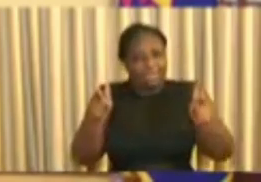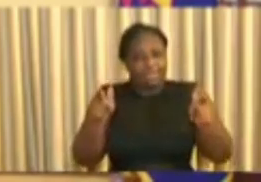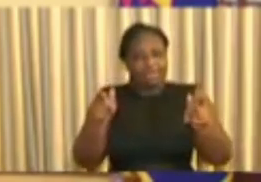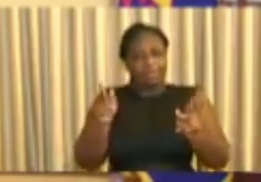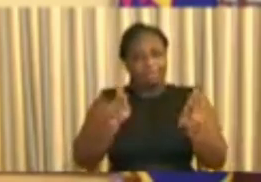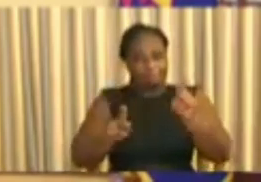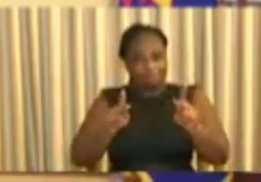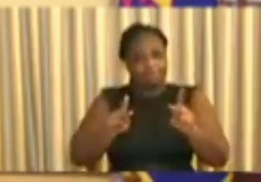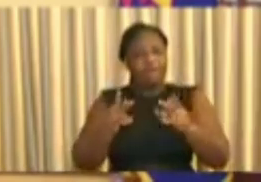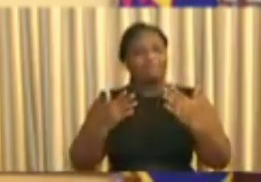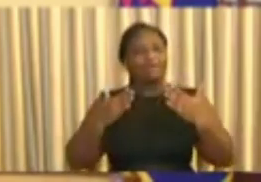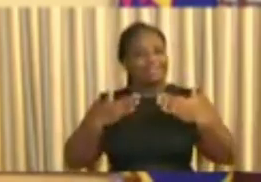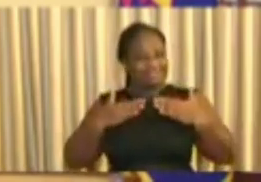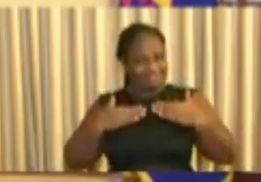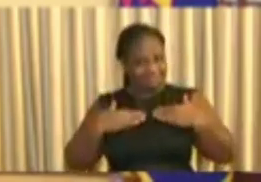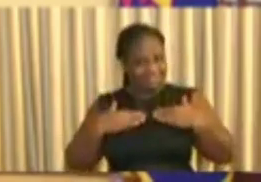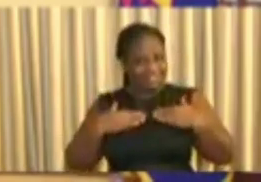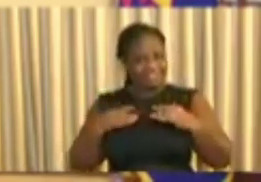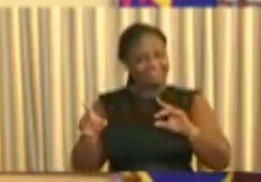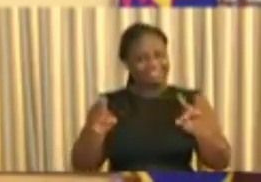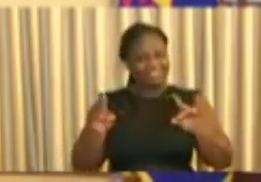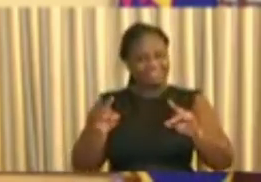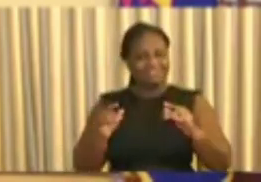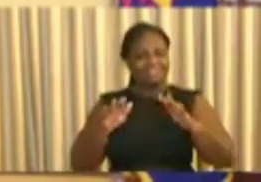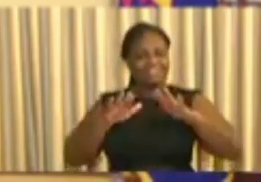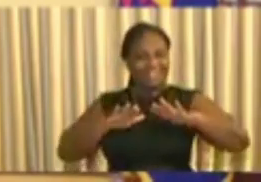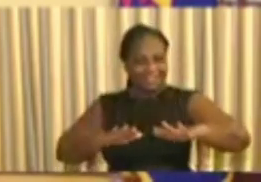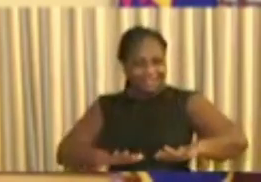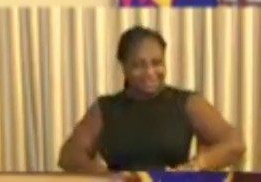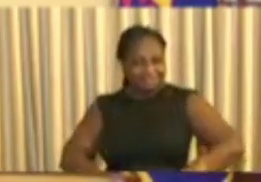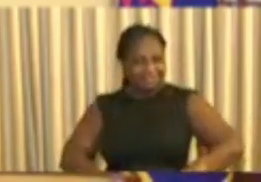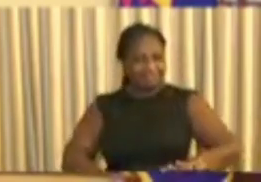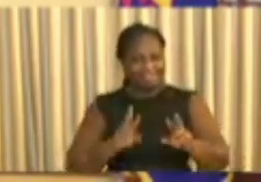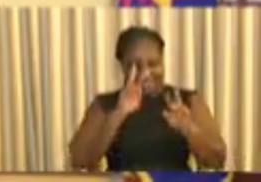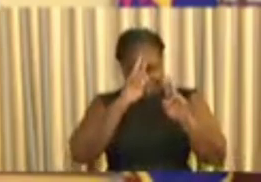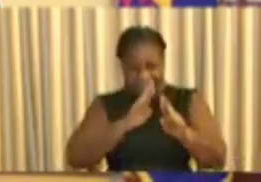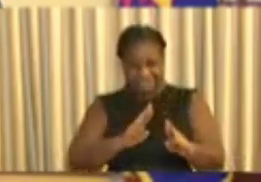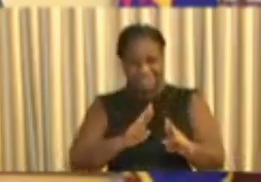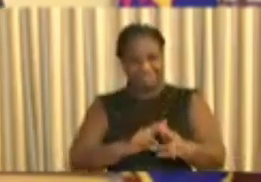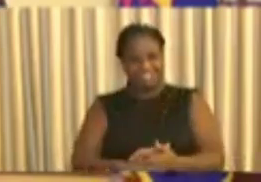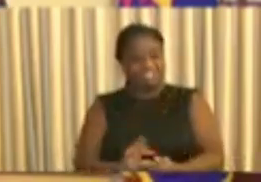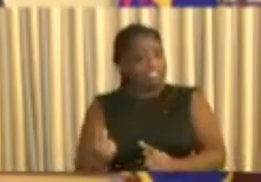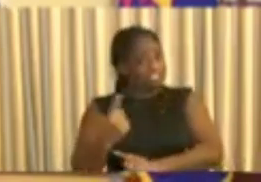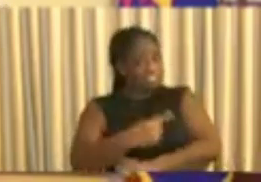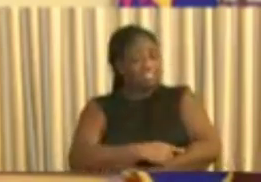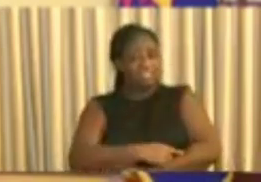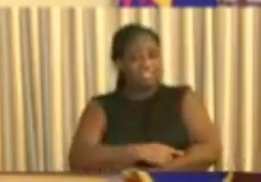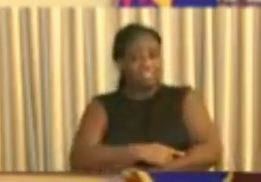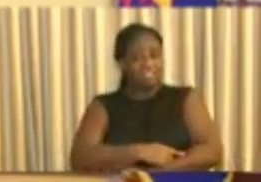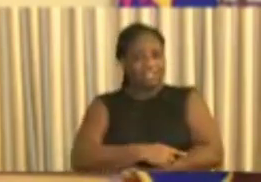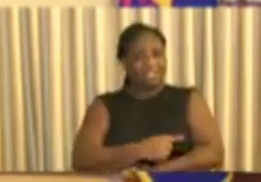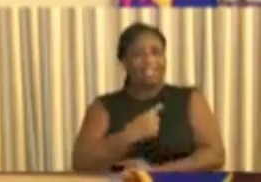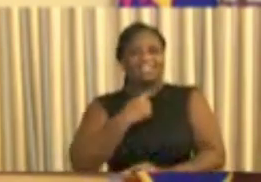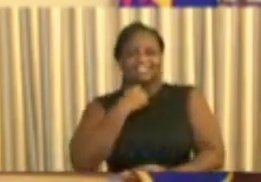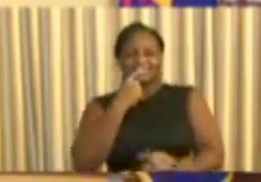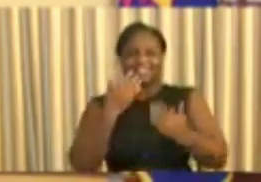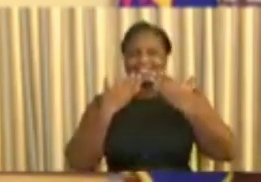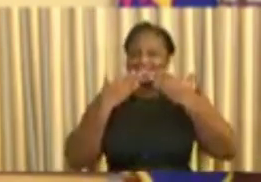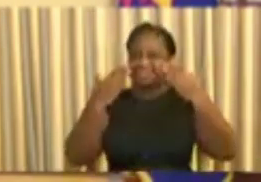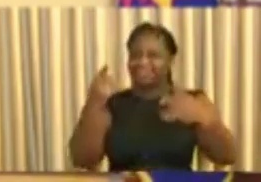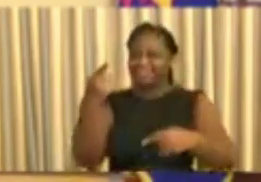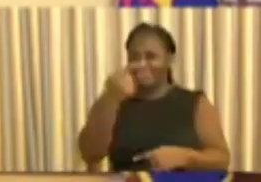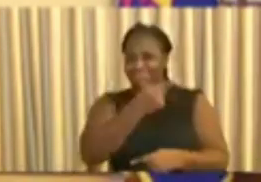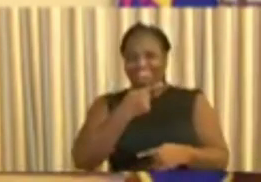complied and have done so with calm and dignity. Tonight, I say thank